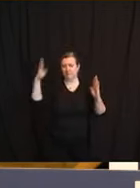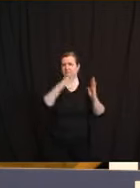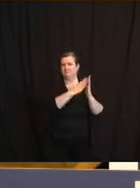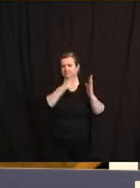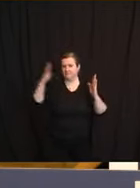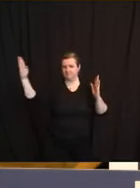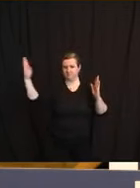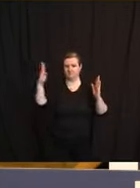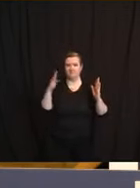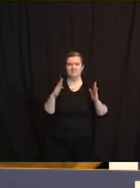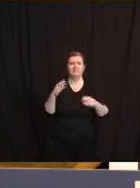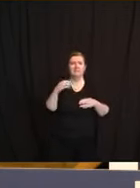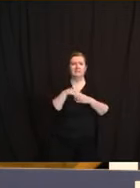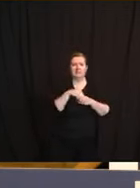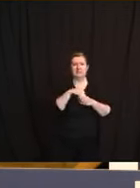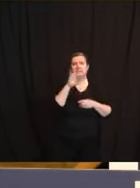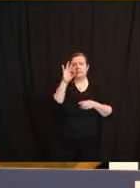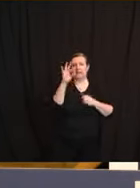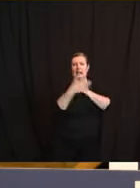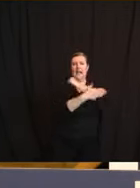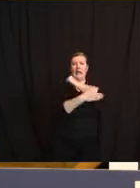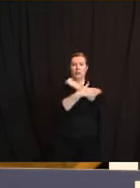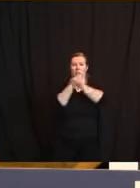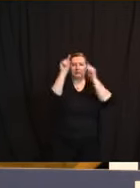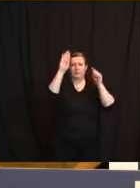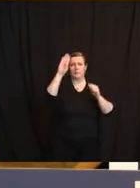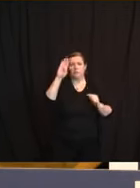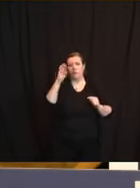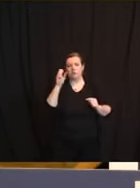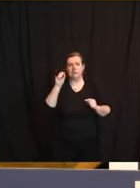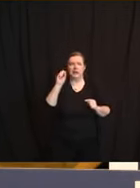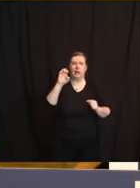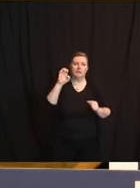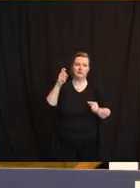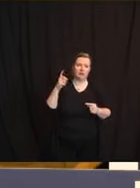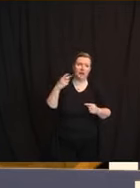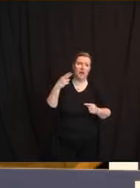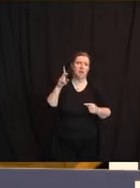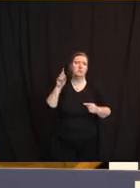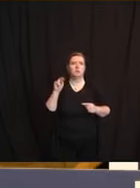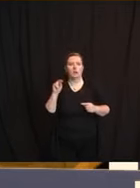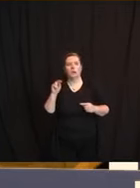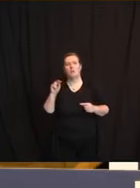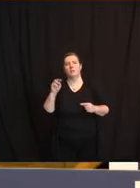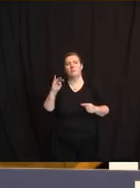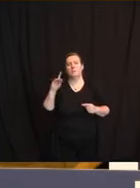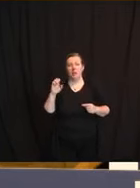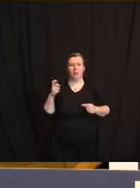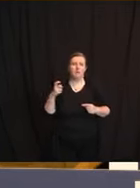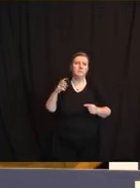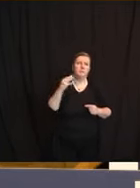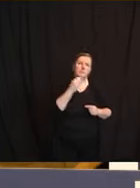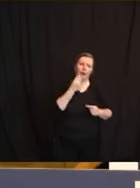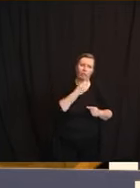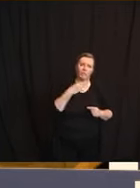counties: Bergen, Essex, Gloucester, Hudson, Middlesex, Monmouth, Passaic, Union, and